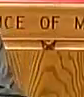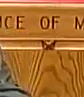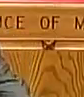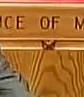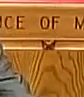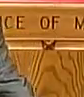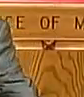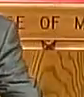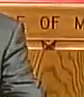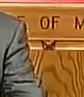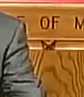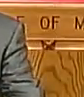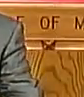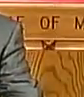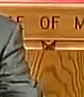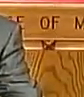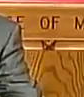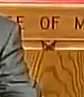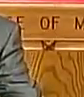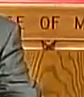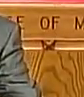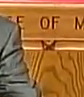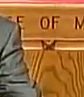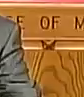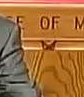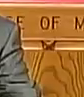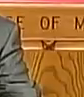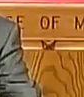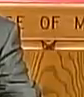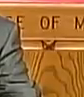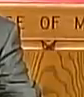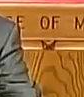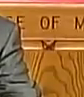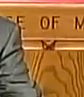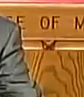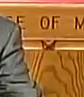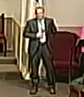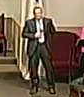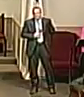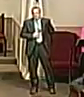sanctuary who sang the wrong words that last time, so I'll try it again.